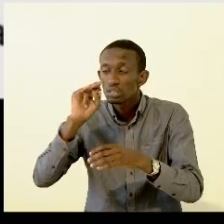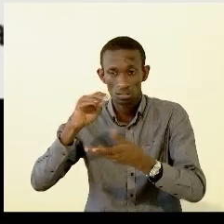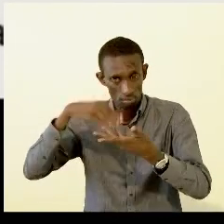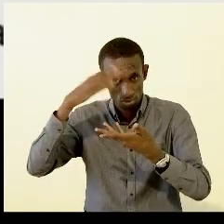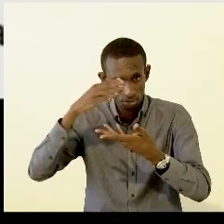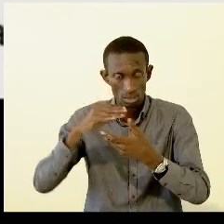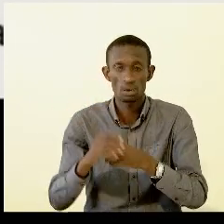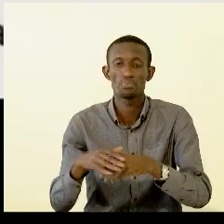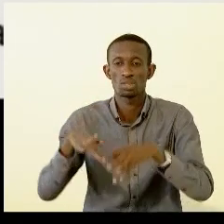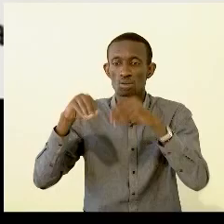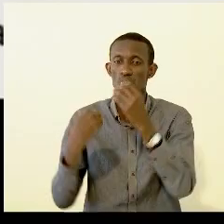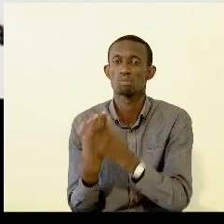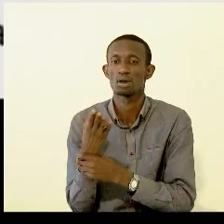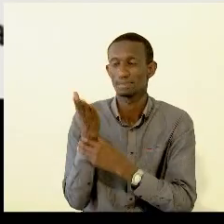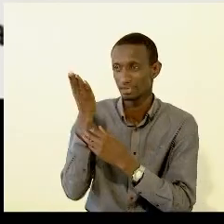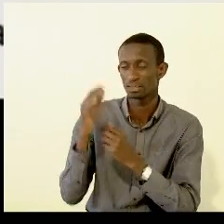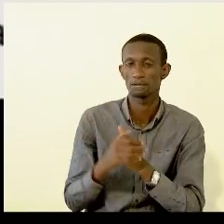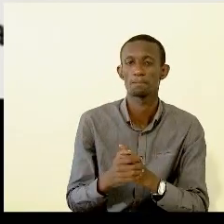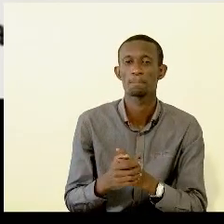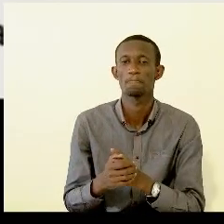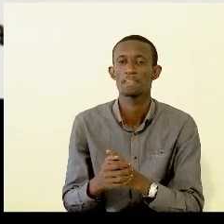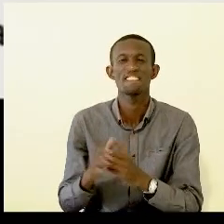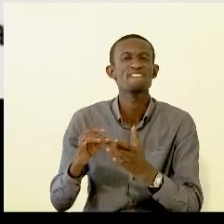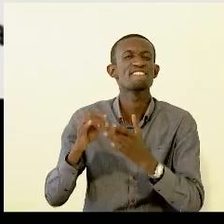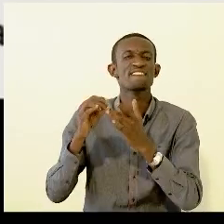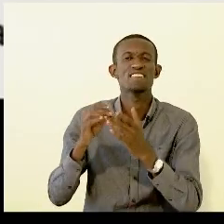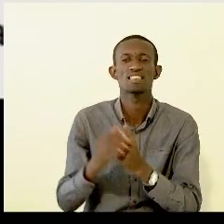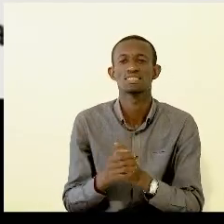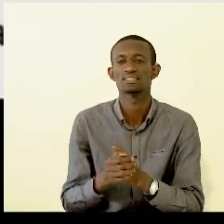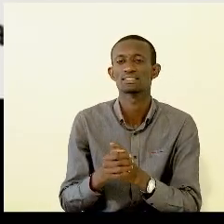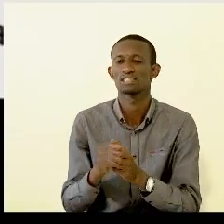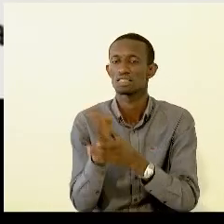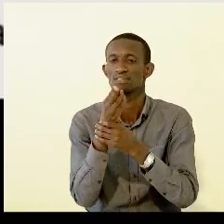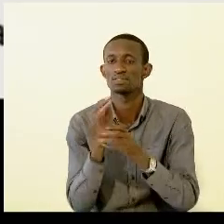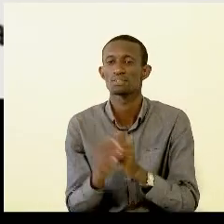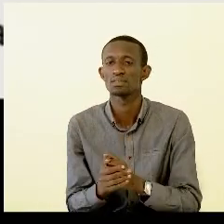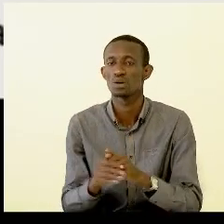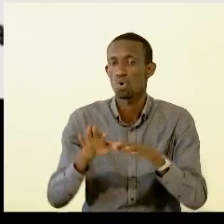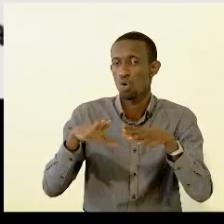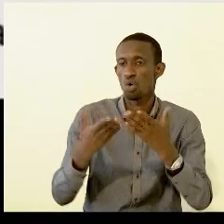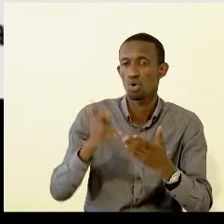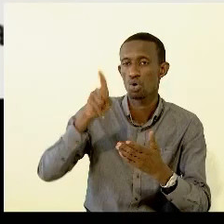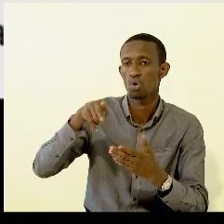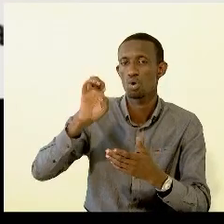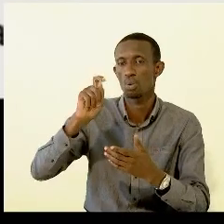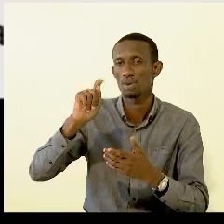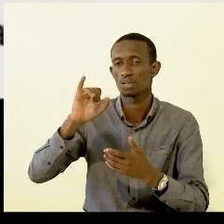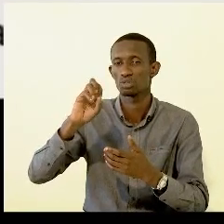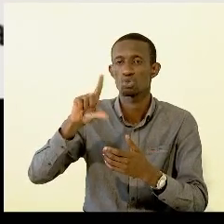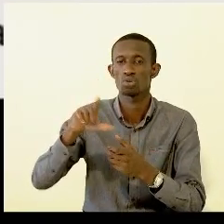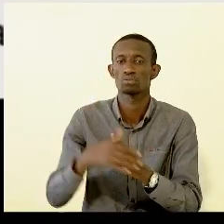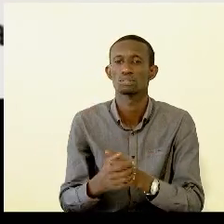plants, tendril is a specialized stem or leaf or petiole which is a thread-like